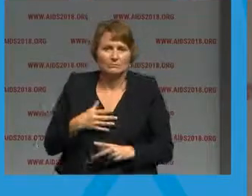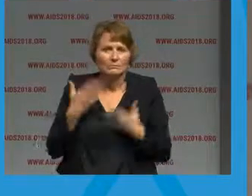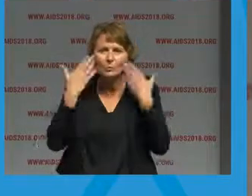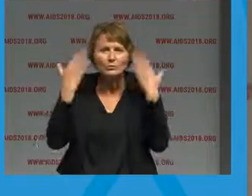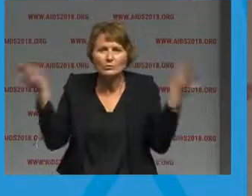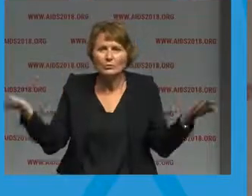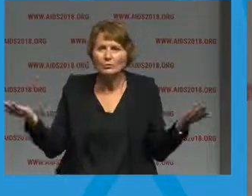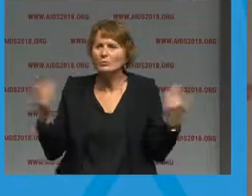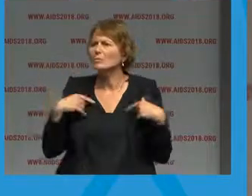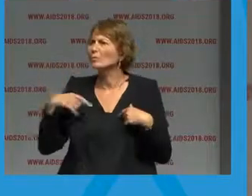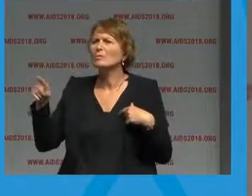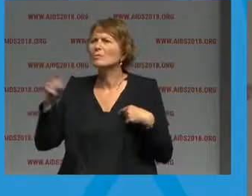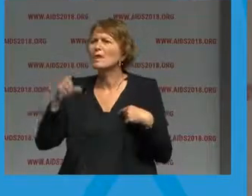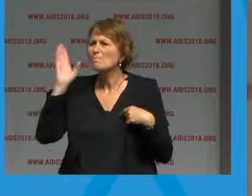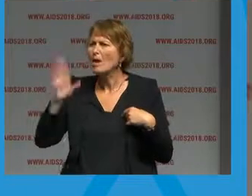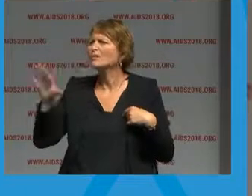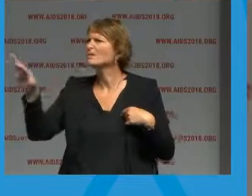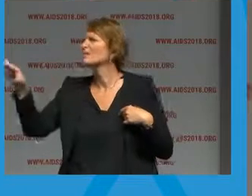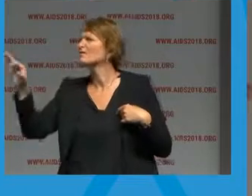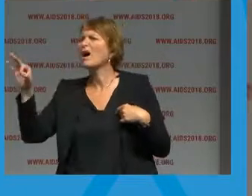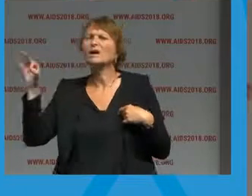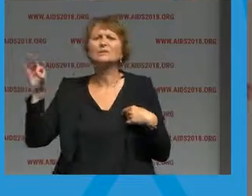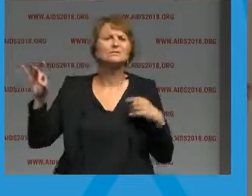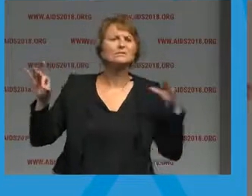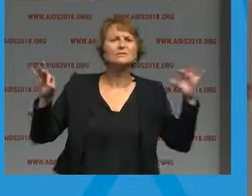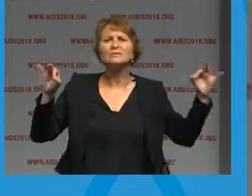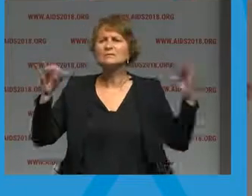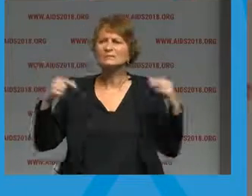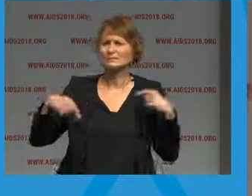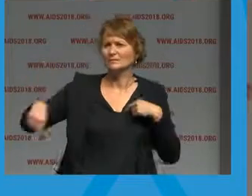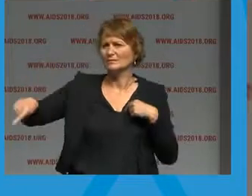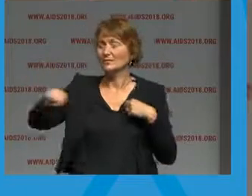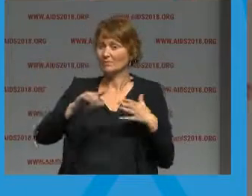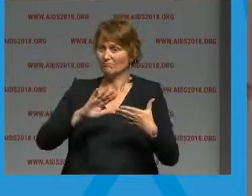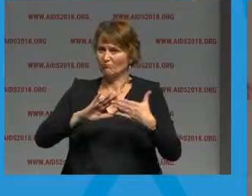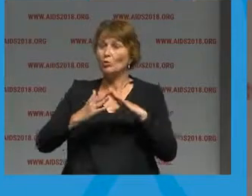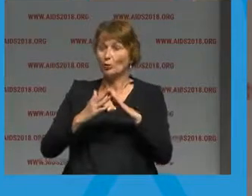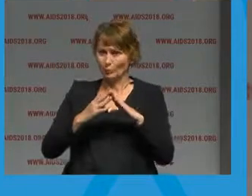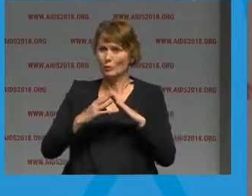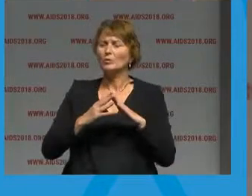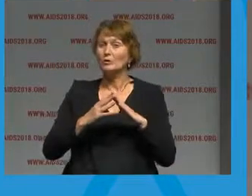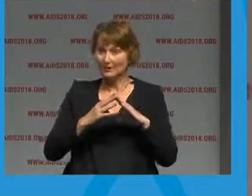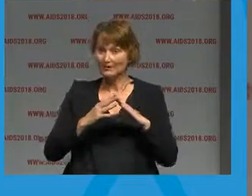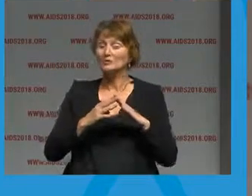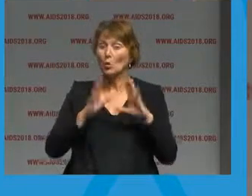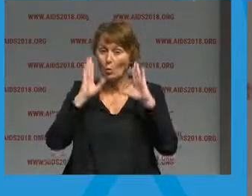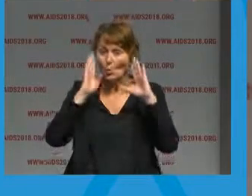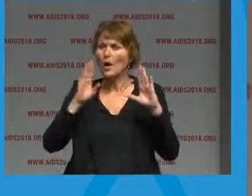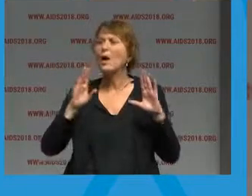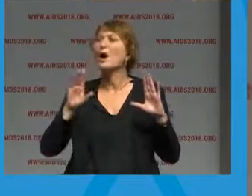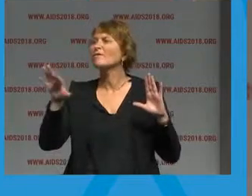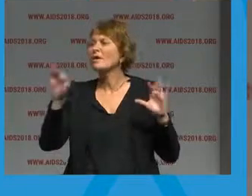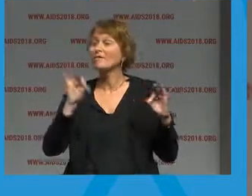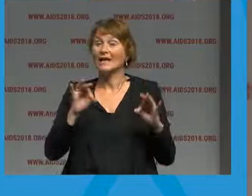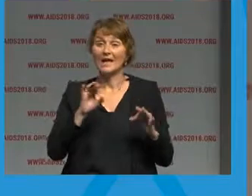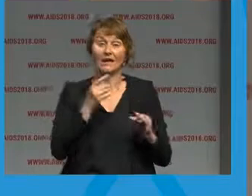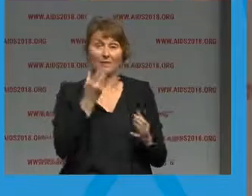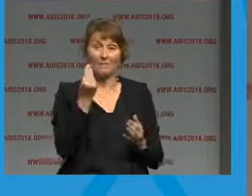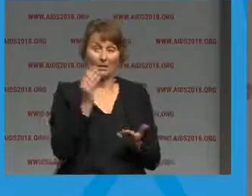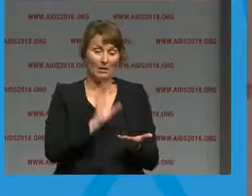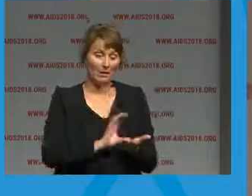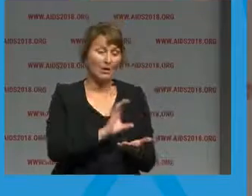We need to find them, and it's the communities that will find them if enough investment goes onto